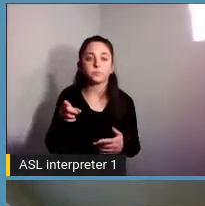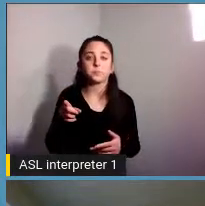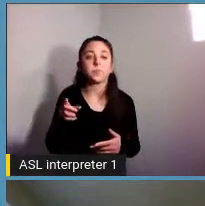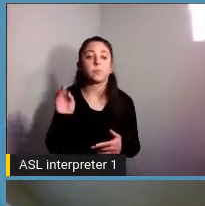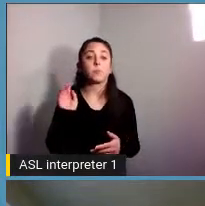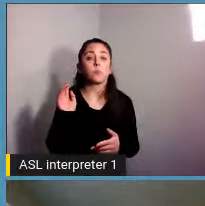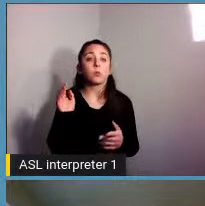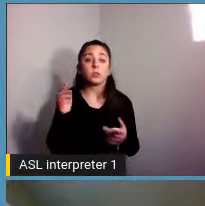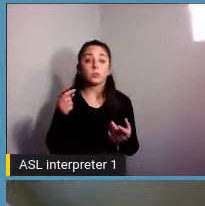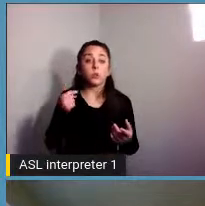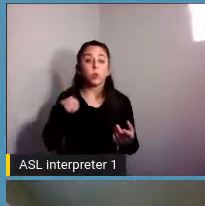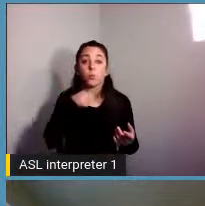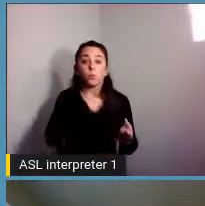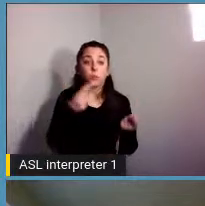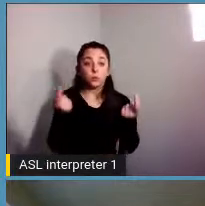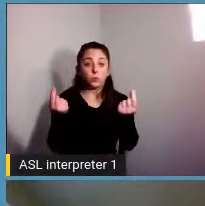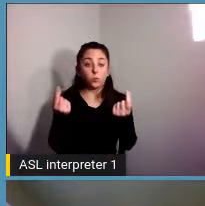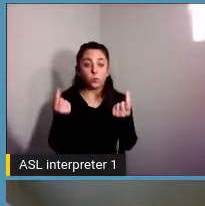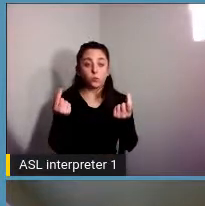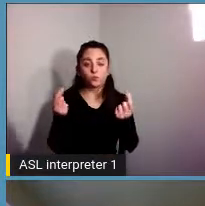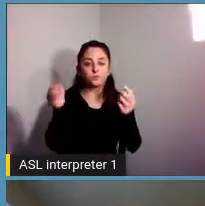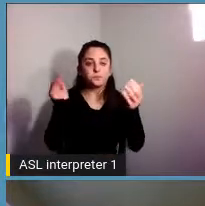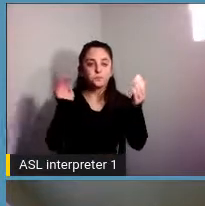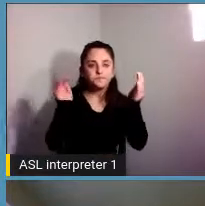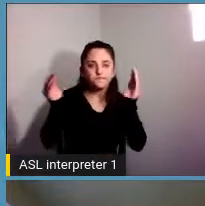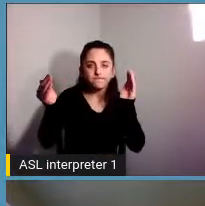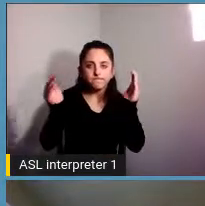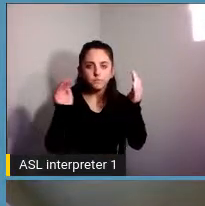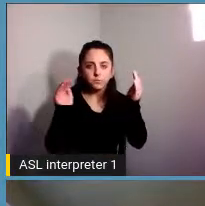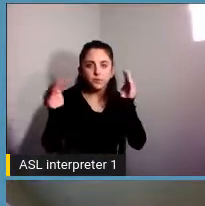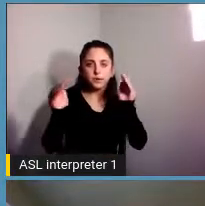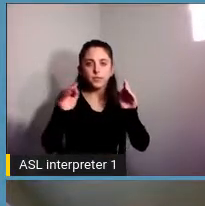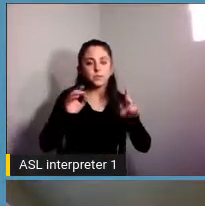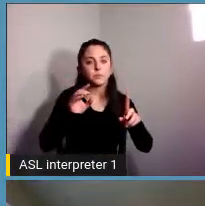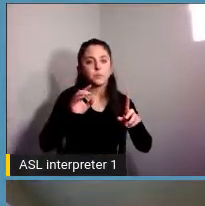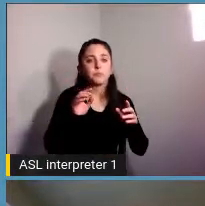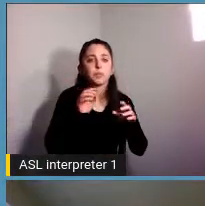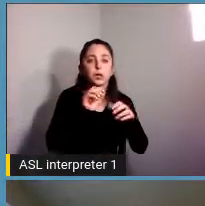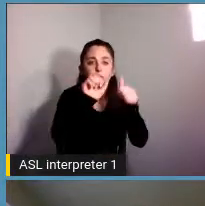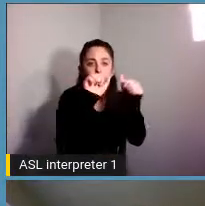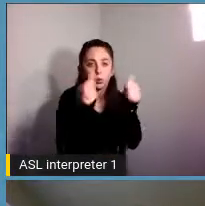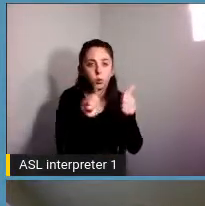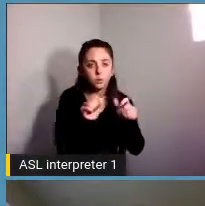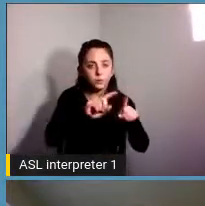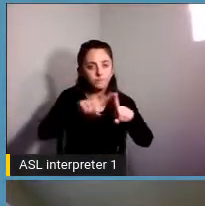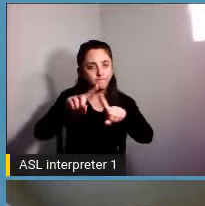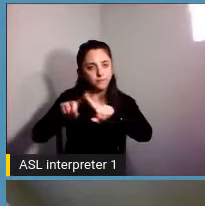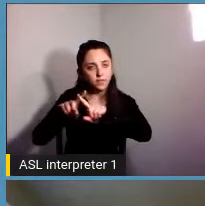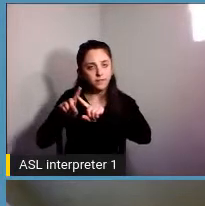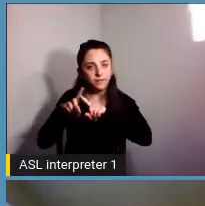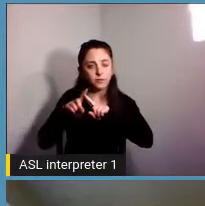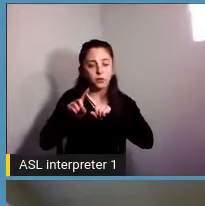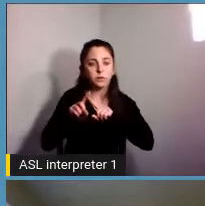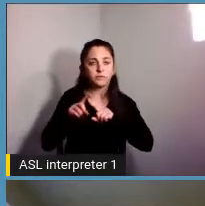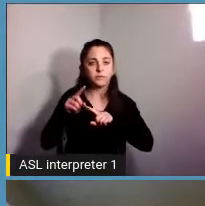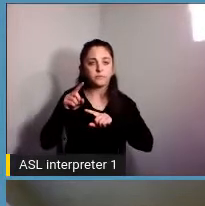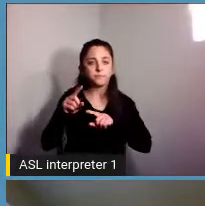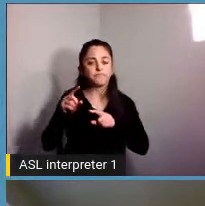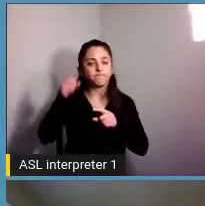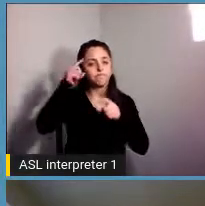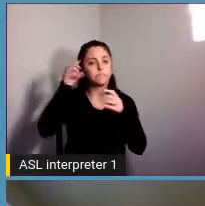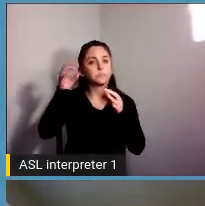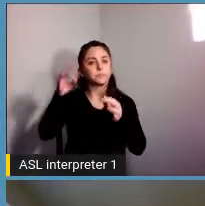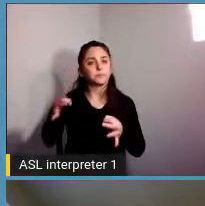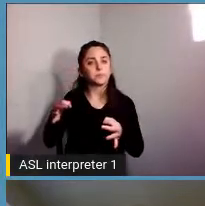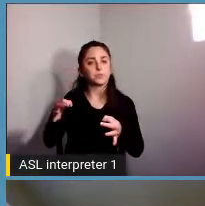was to compare all of these different sculpture representations to determine the shrink